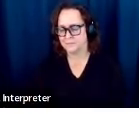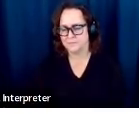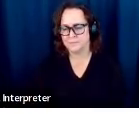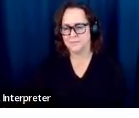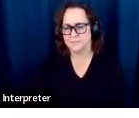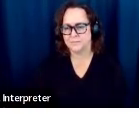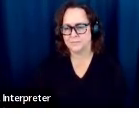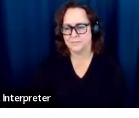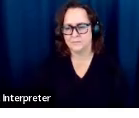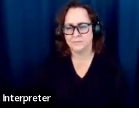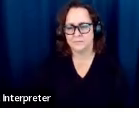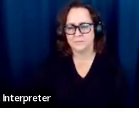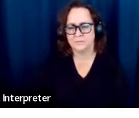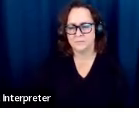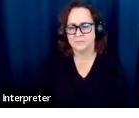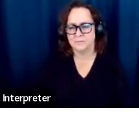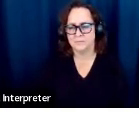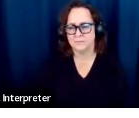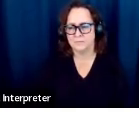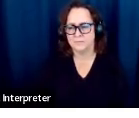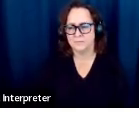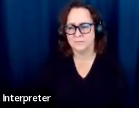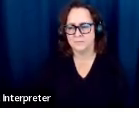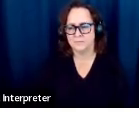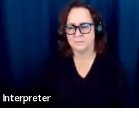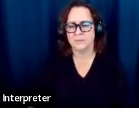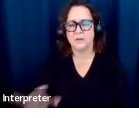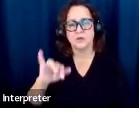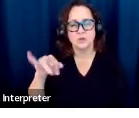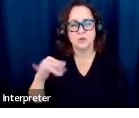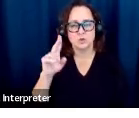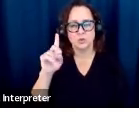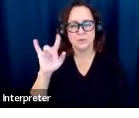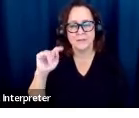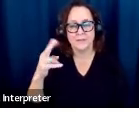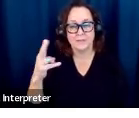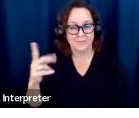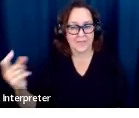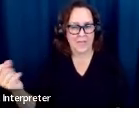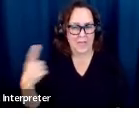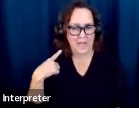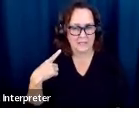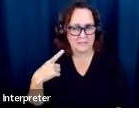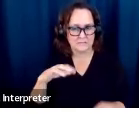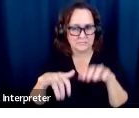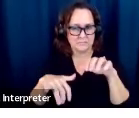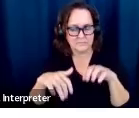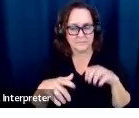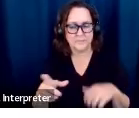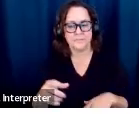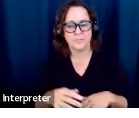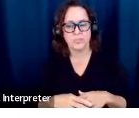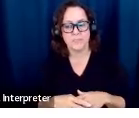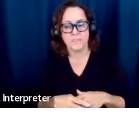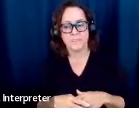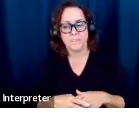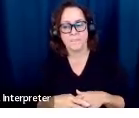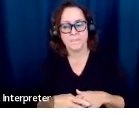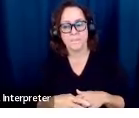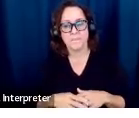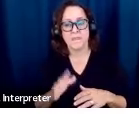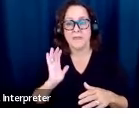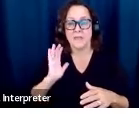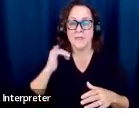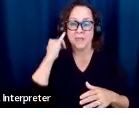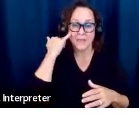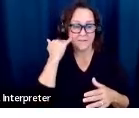So Elian, I think I can at least start with this question from Judith. Judith is asking if sort of our priority applicants do not